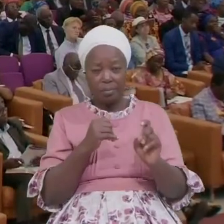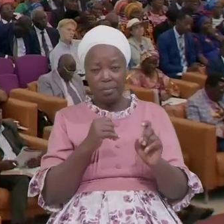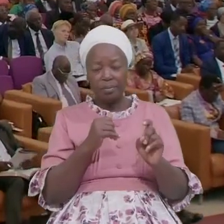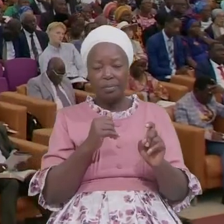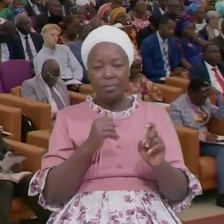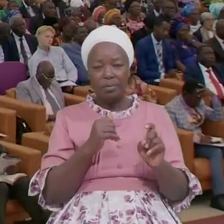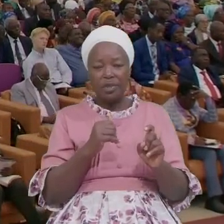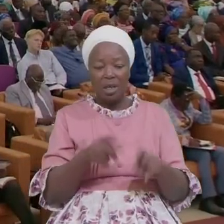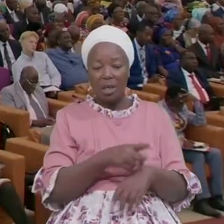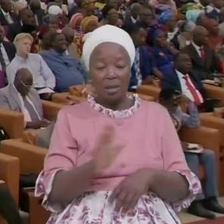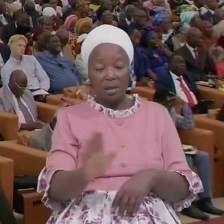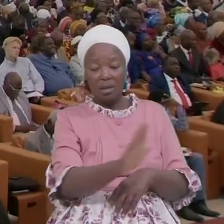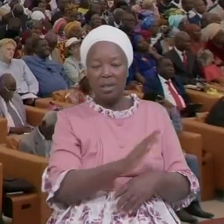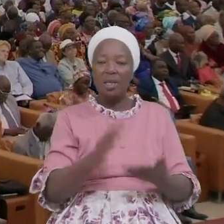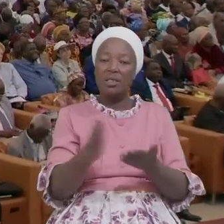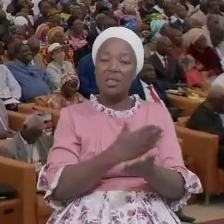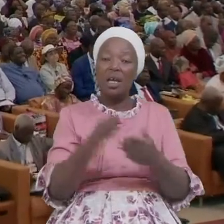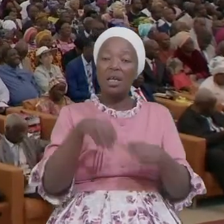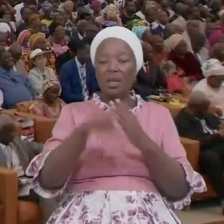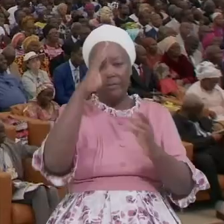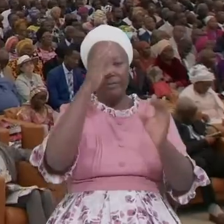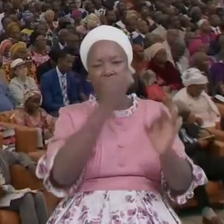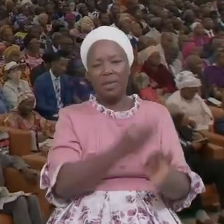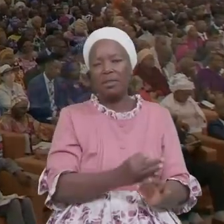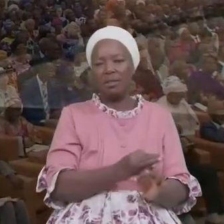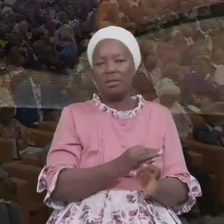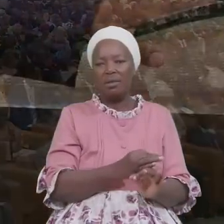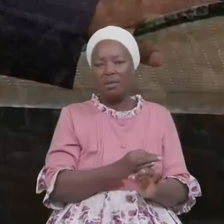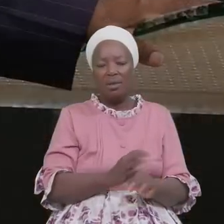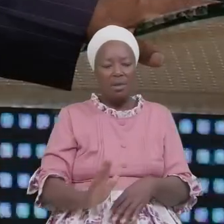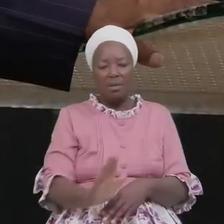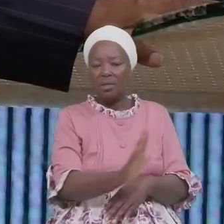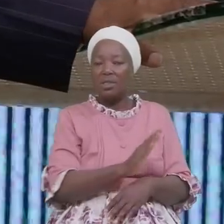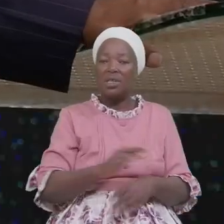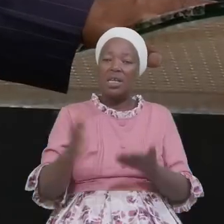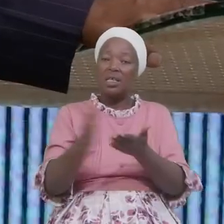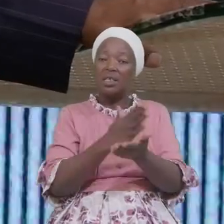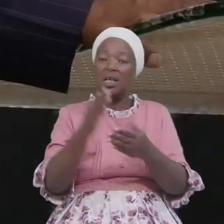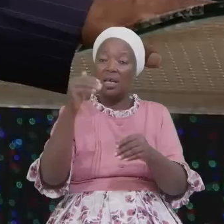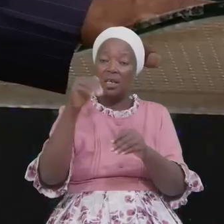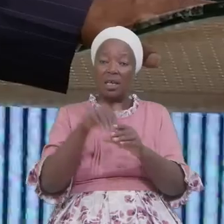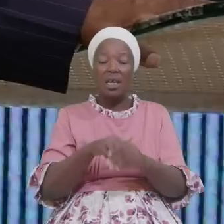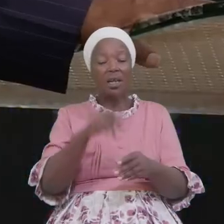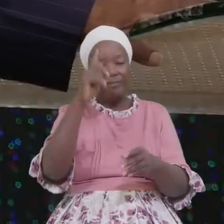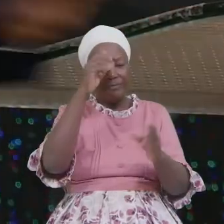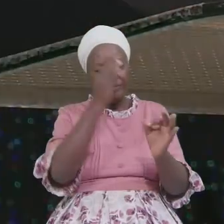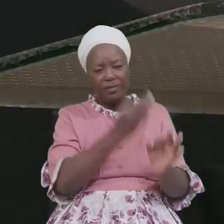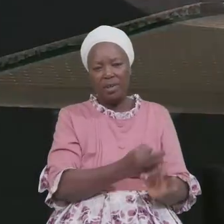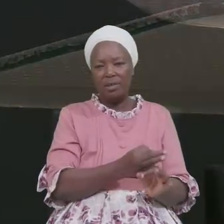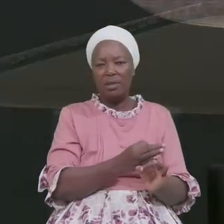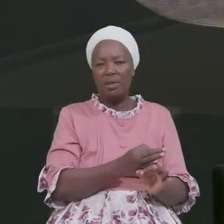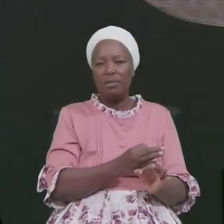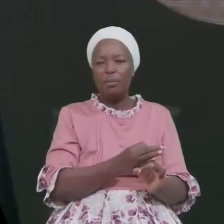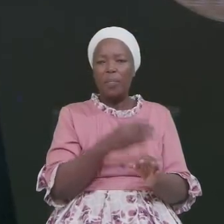They sang in faith. They sang in faith. The